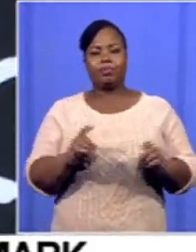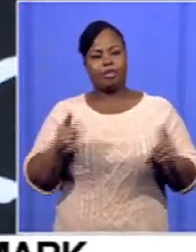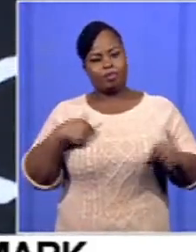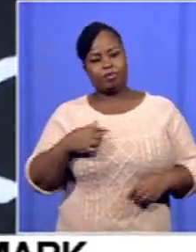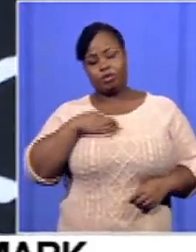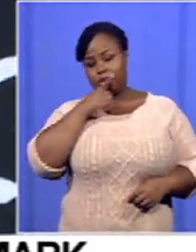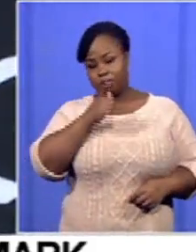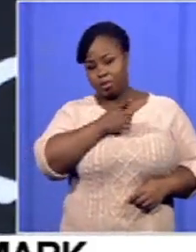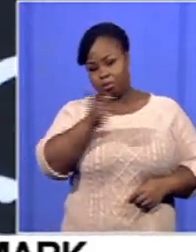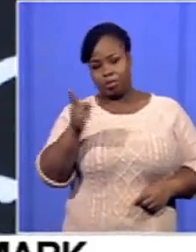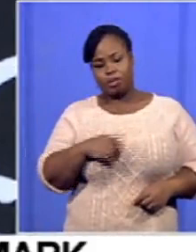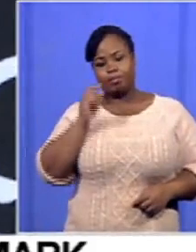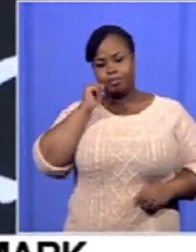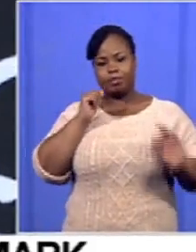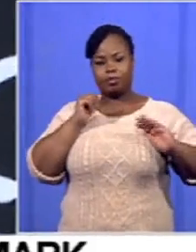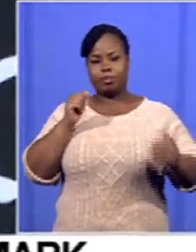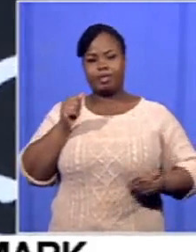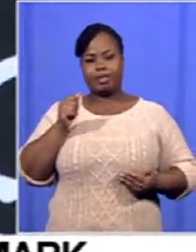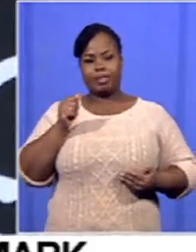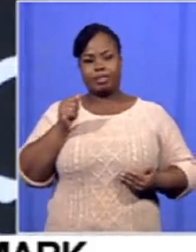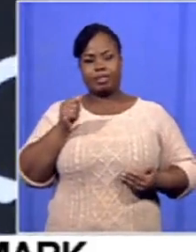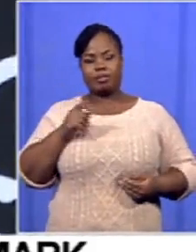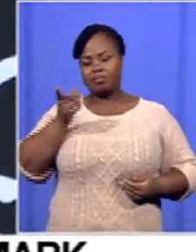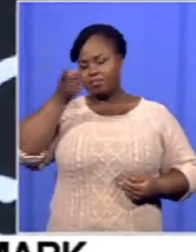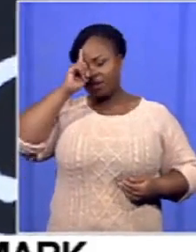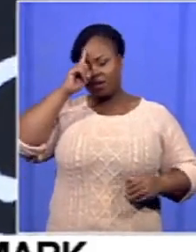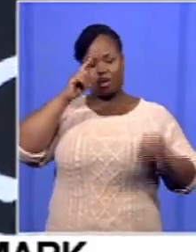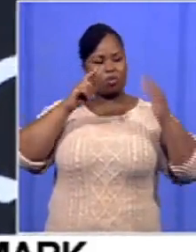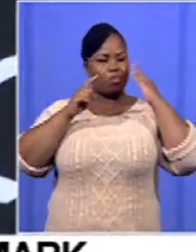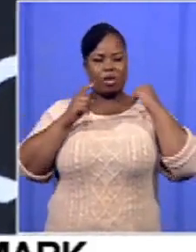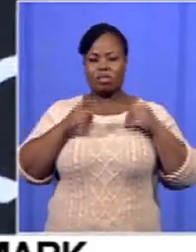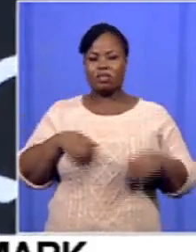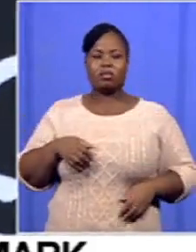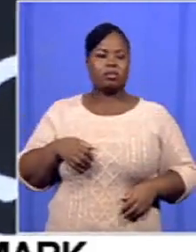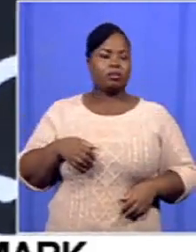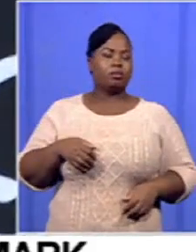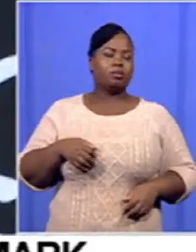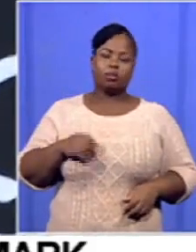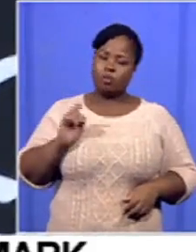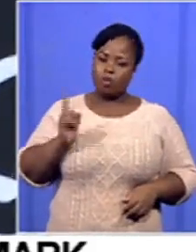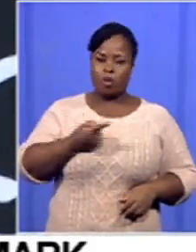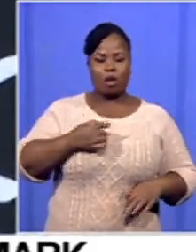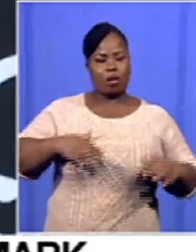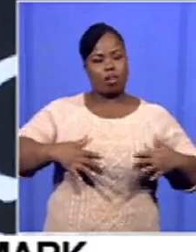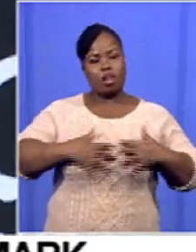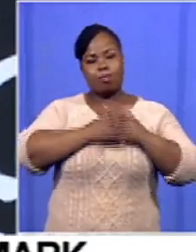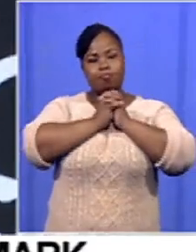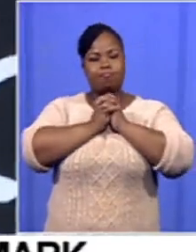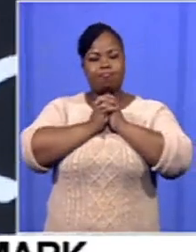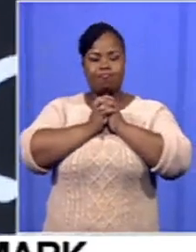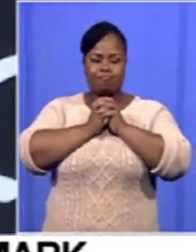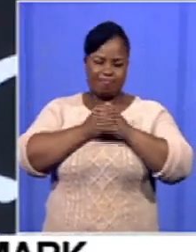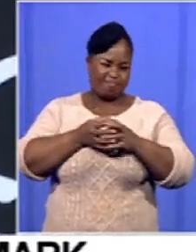to tell you, the men and women, black and white, young and old, are going to stand up together, go